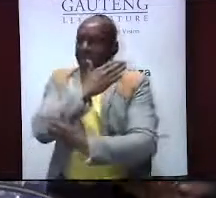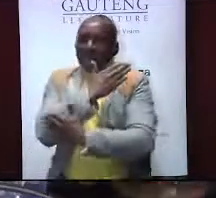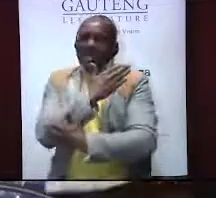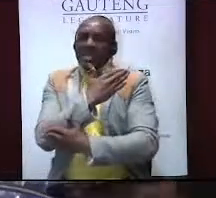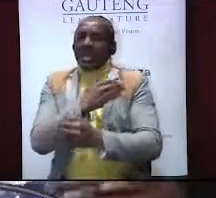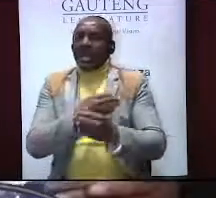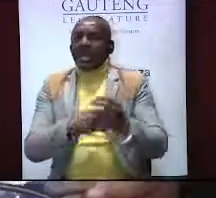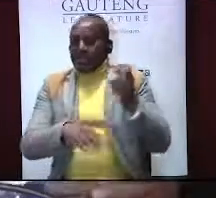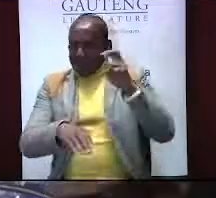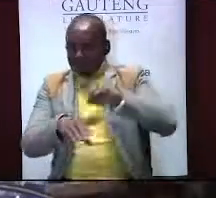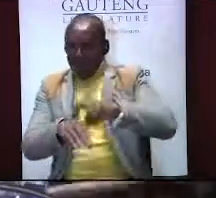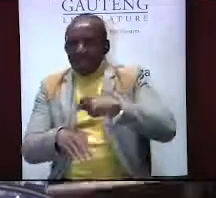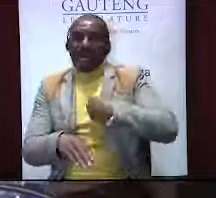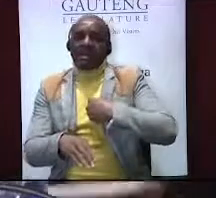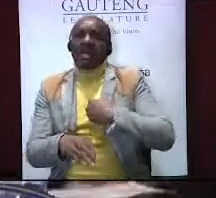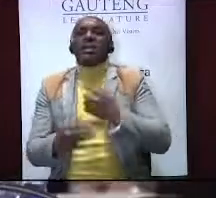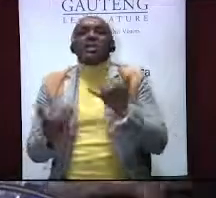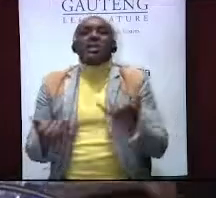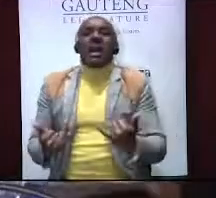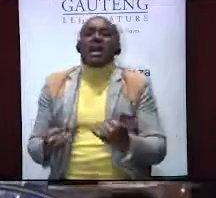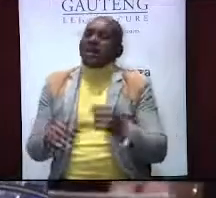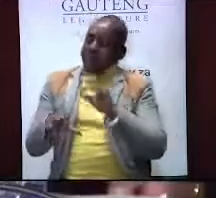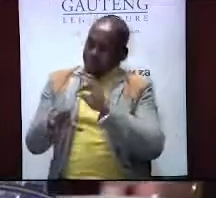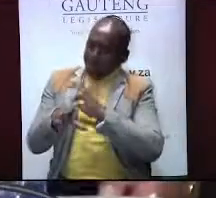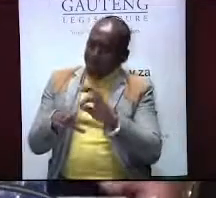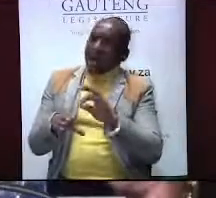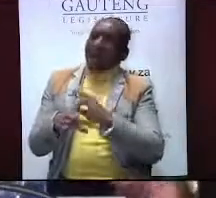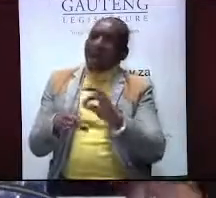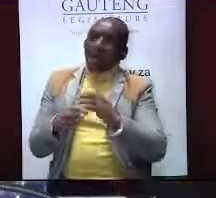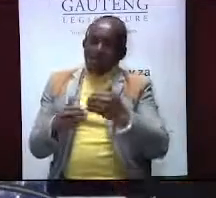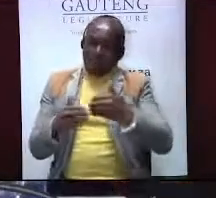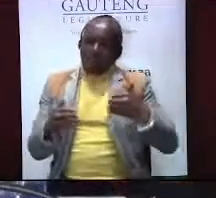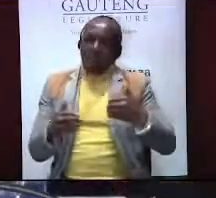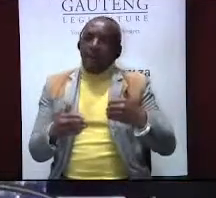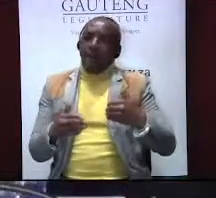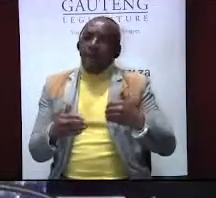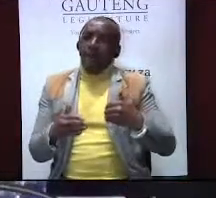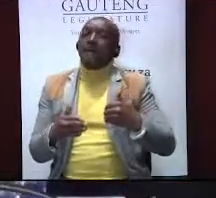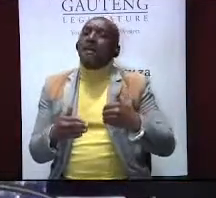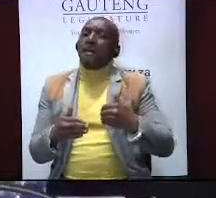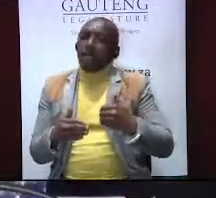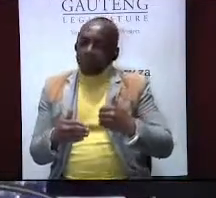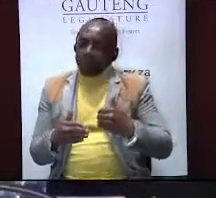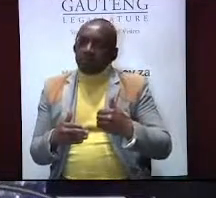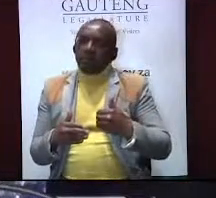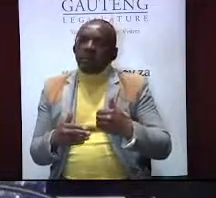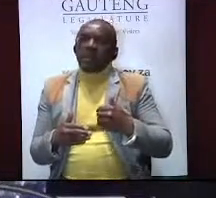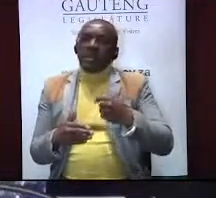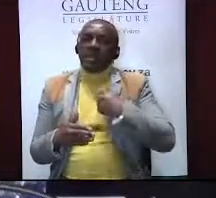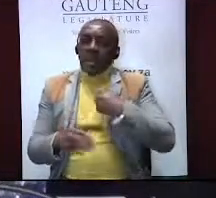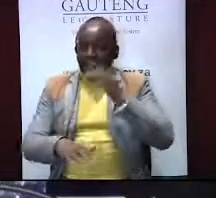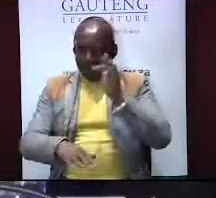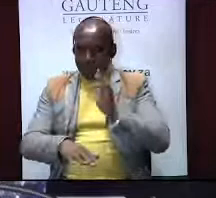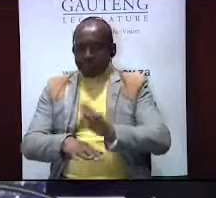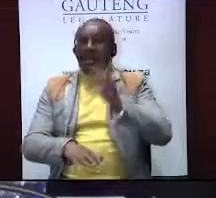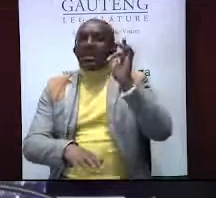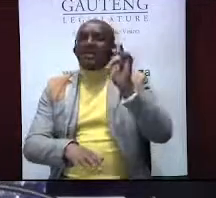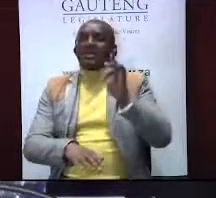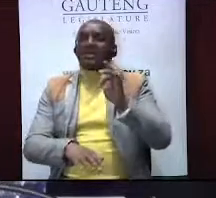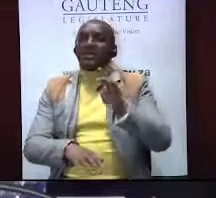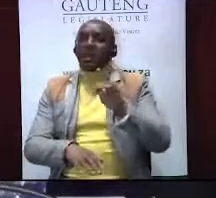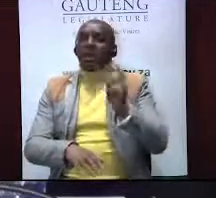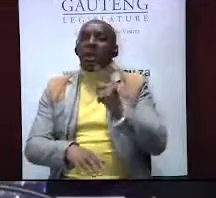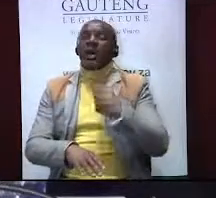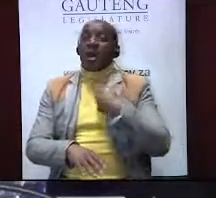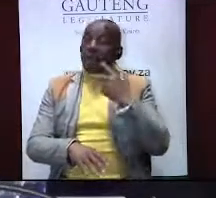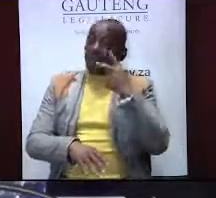keep preparing them on about it looks like? I'm not referring to that. I'm touched by what I see